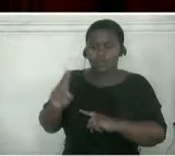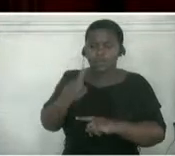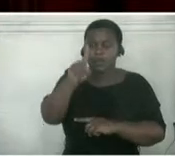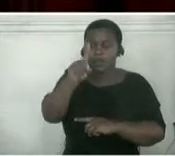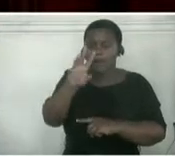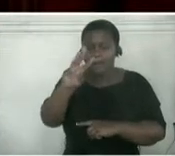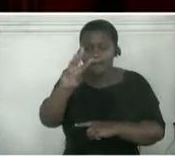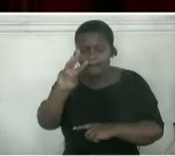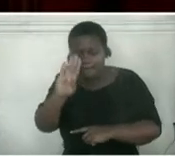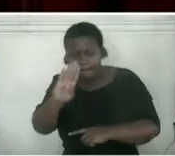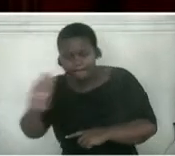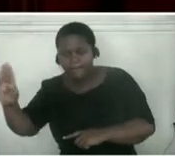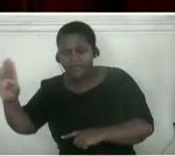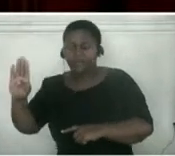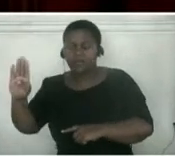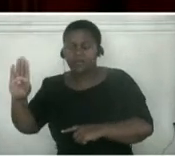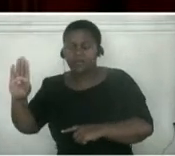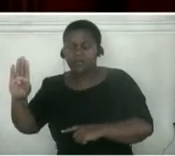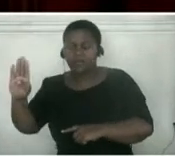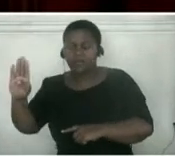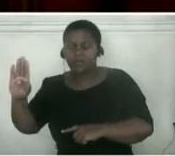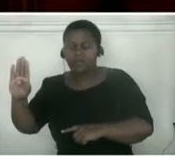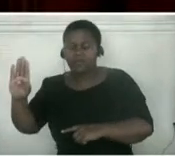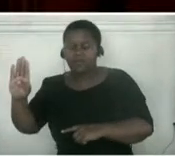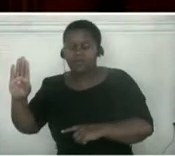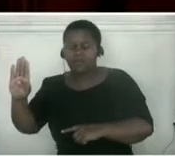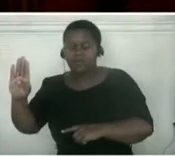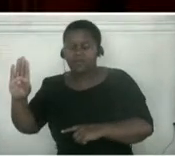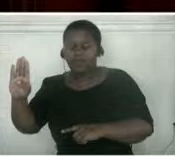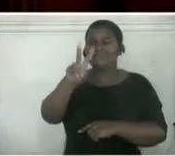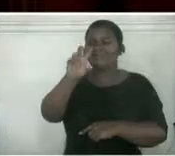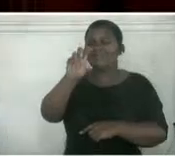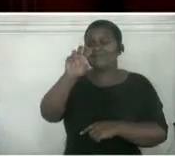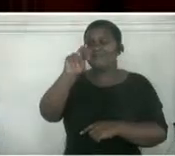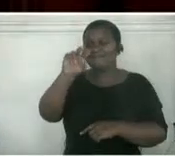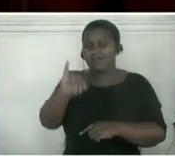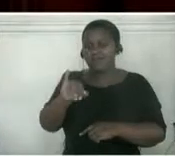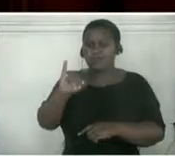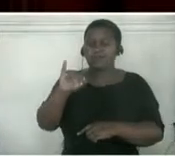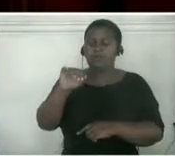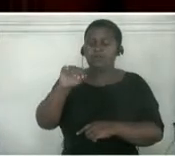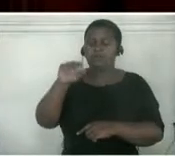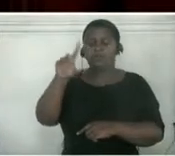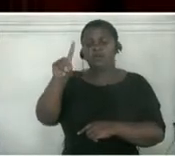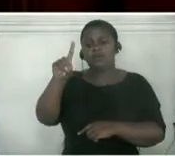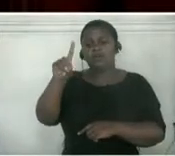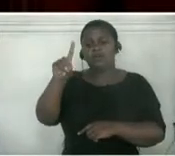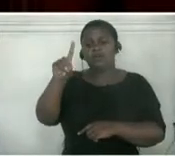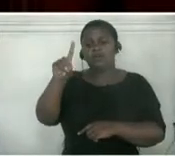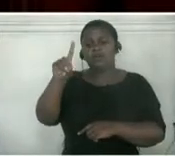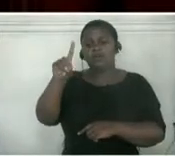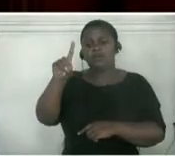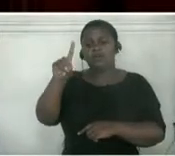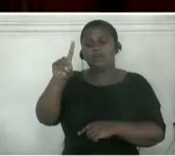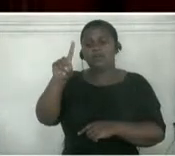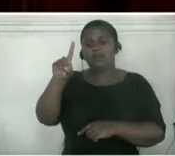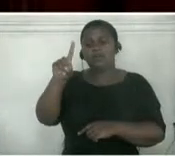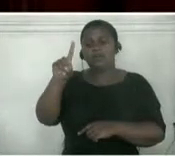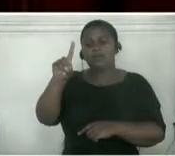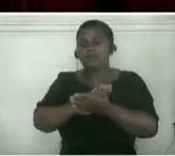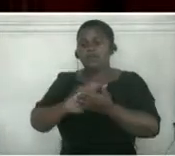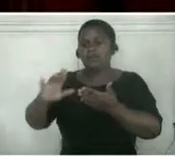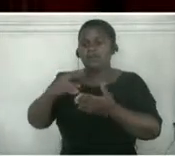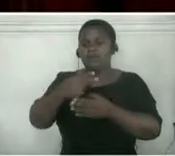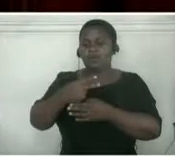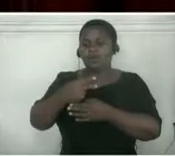billion. Stephen Dlamini Dam in Rikwala, the